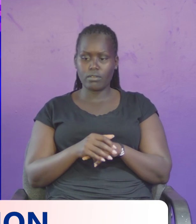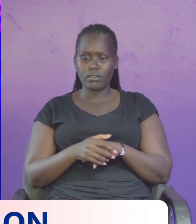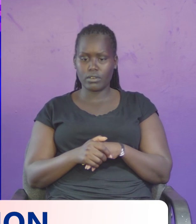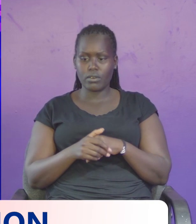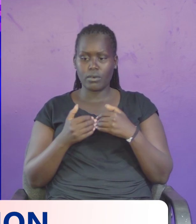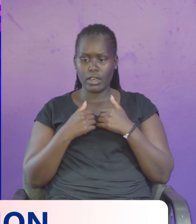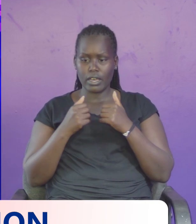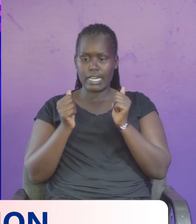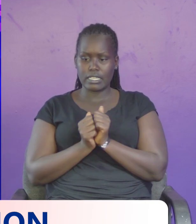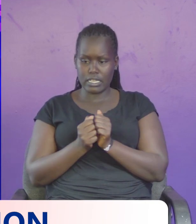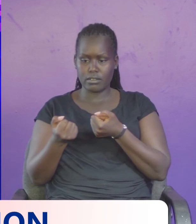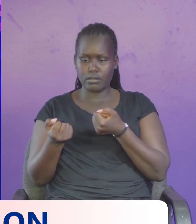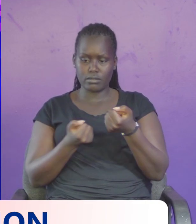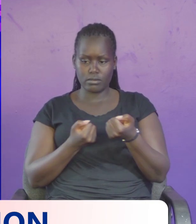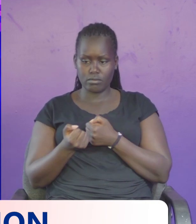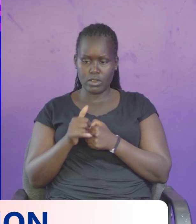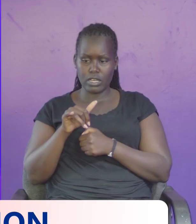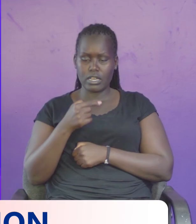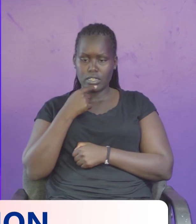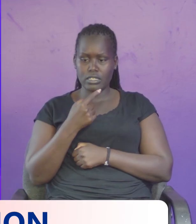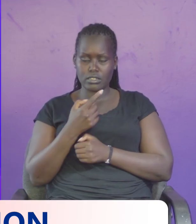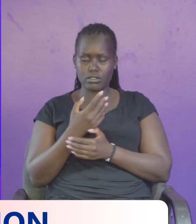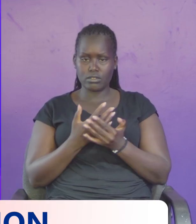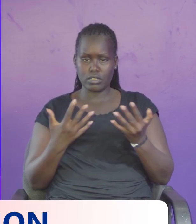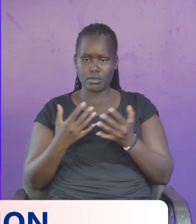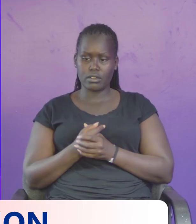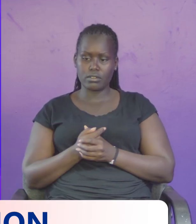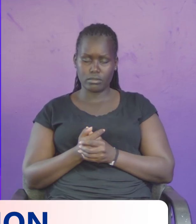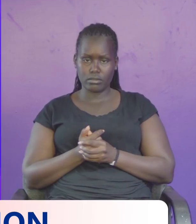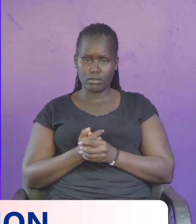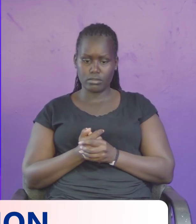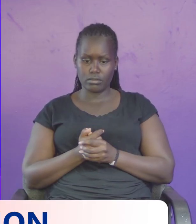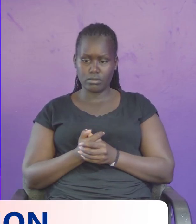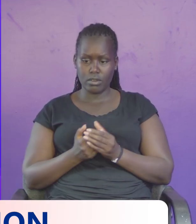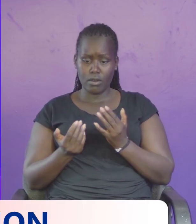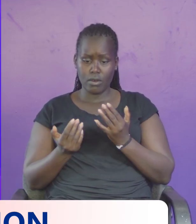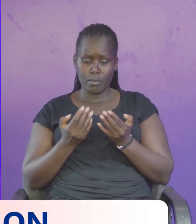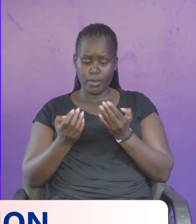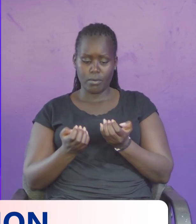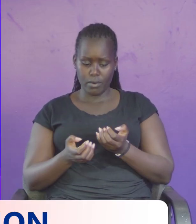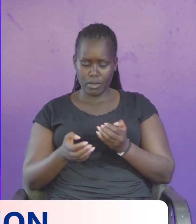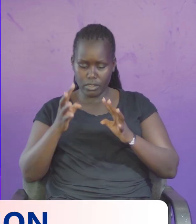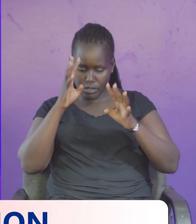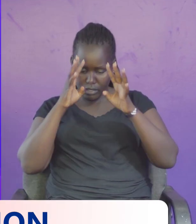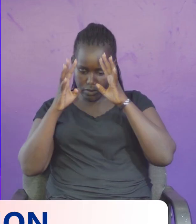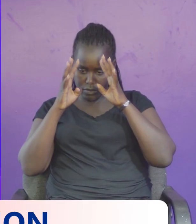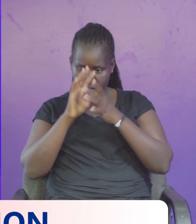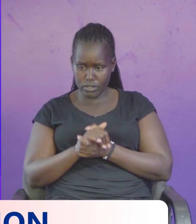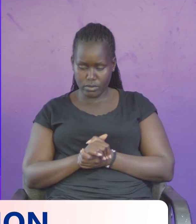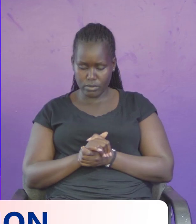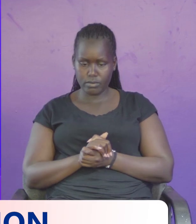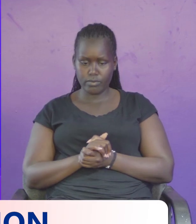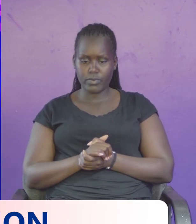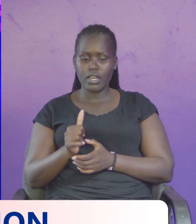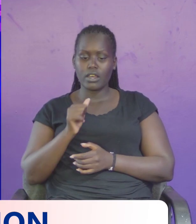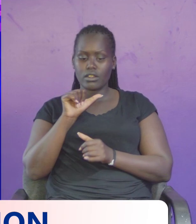Subarus. Yes. That tells you something. Maybe we need innovation. Mr. Jonah, it's not